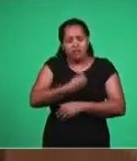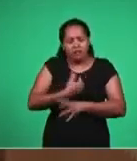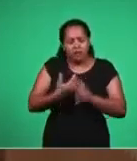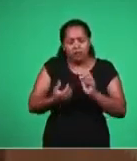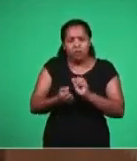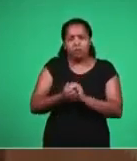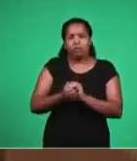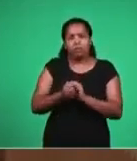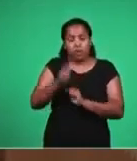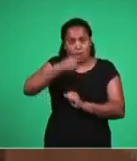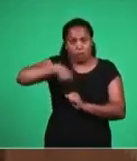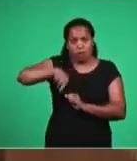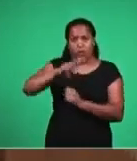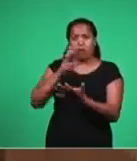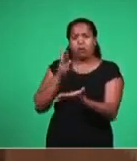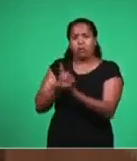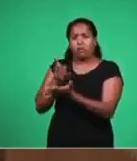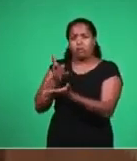And we are going to continue.